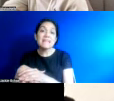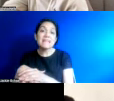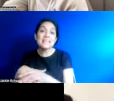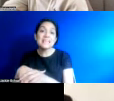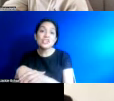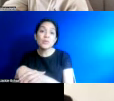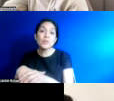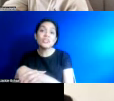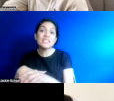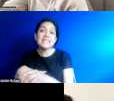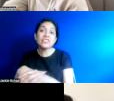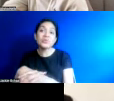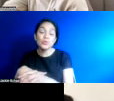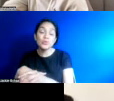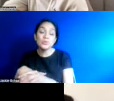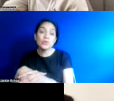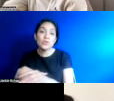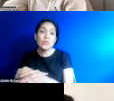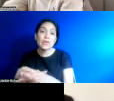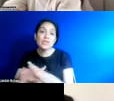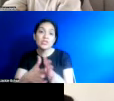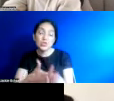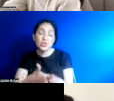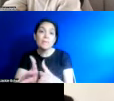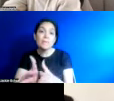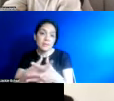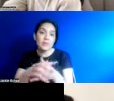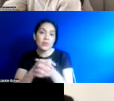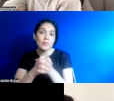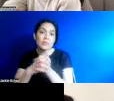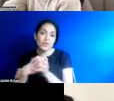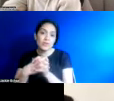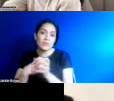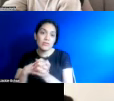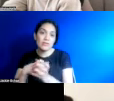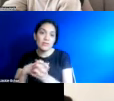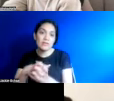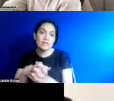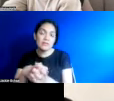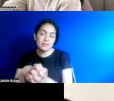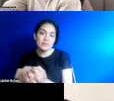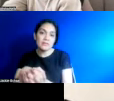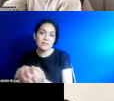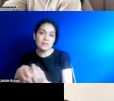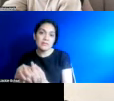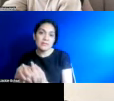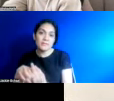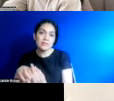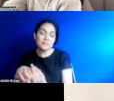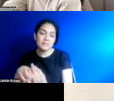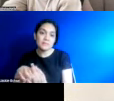And I'm going to send an interpreter to each room so that when I show up, they'll be interpreting for me.